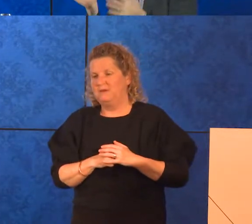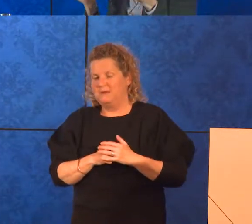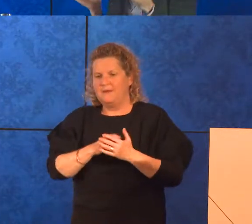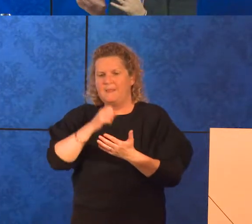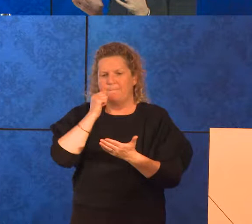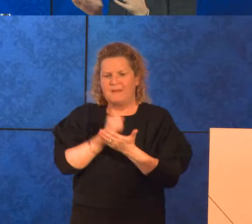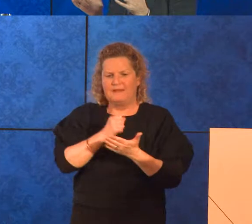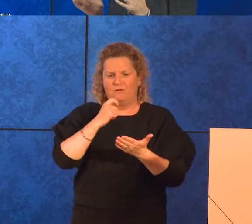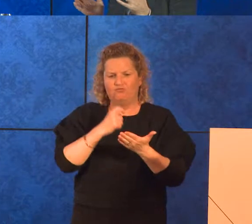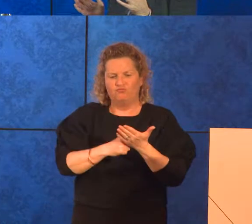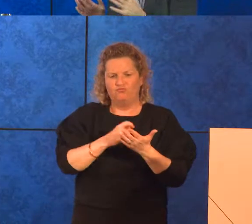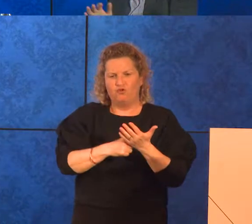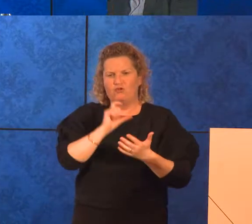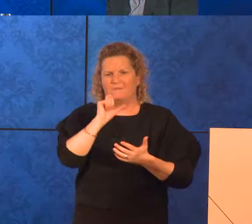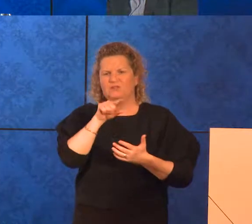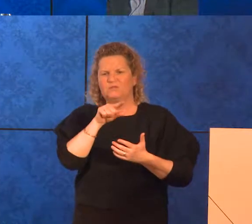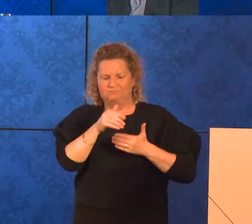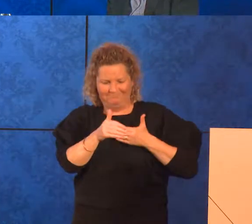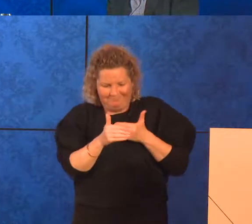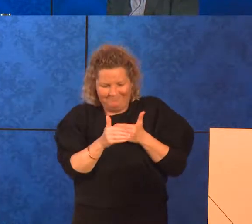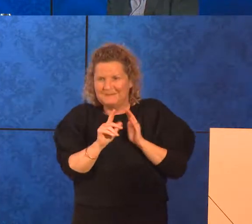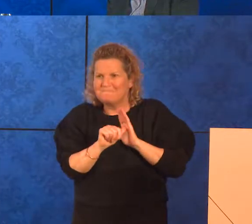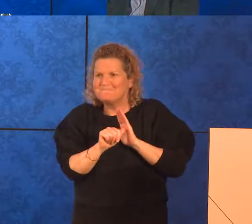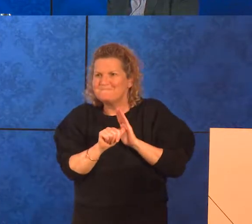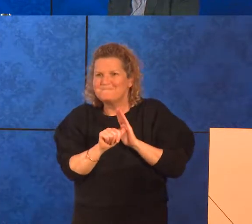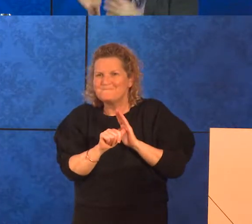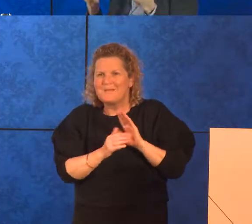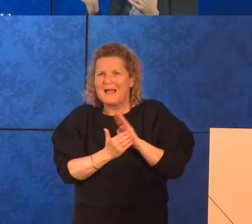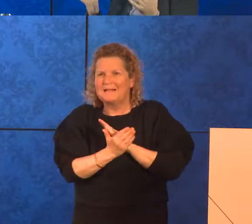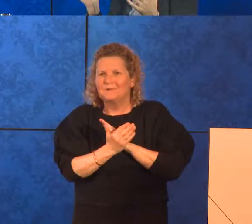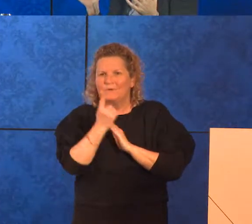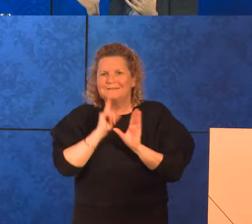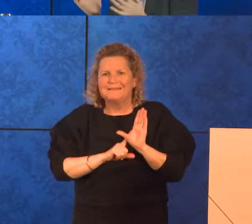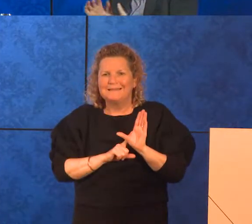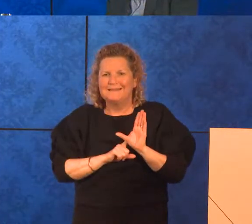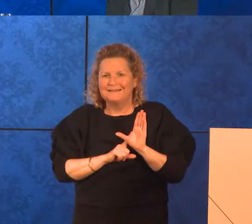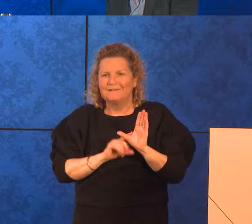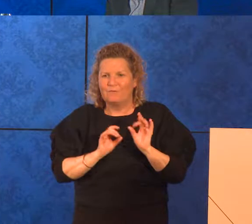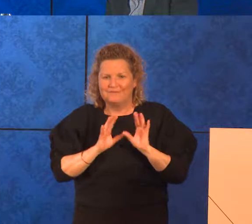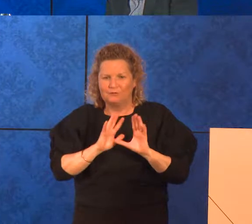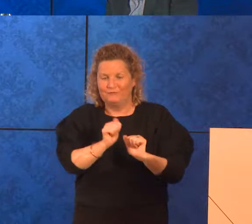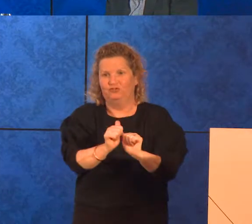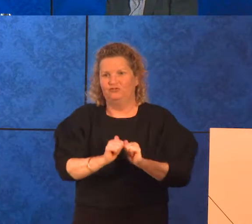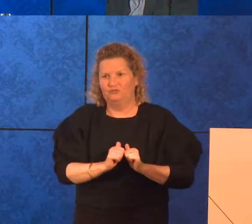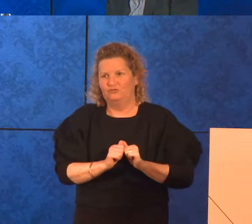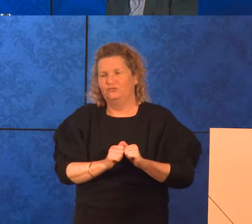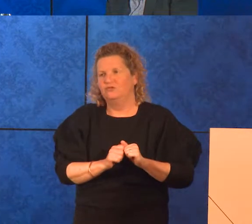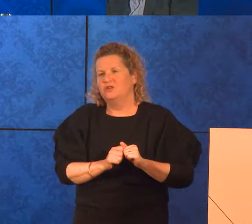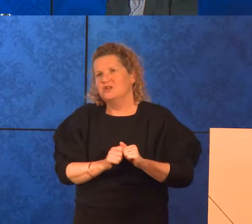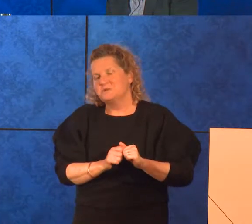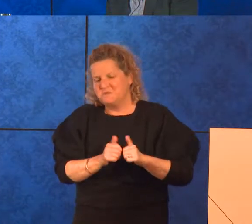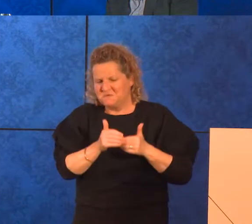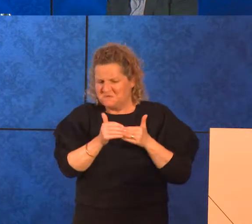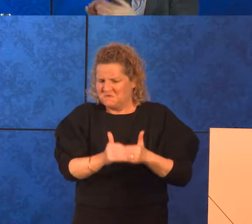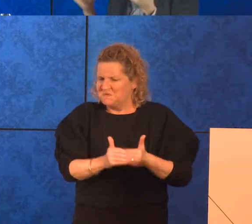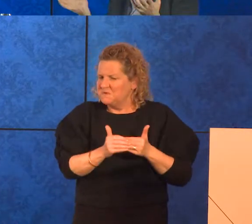scheme of things, a very short enterprise. It went for less than 12 months from where to go, really. So it